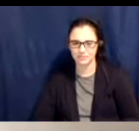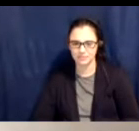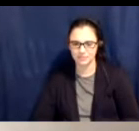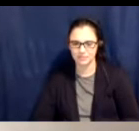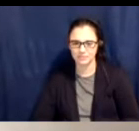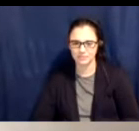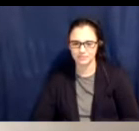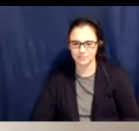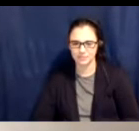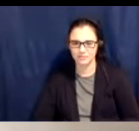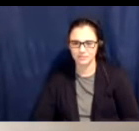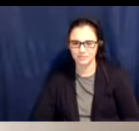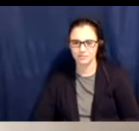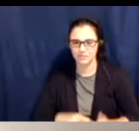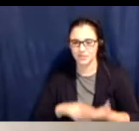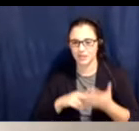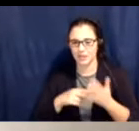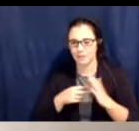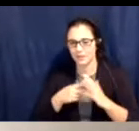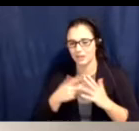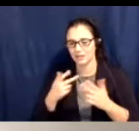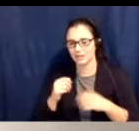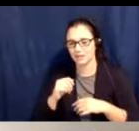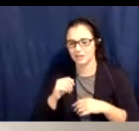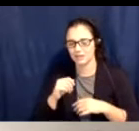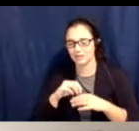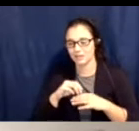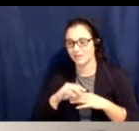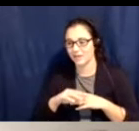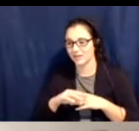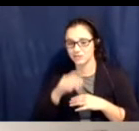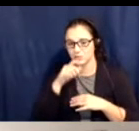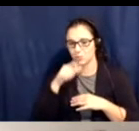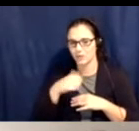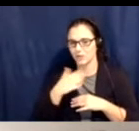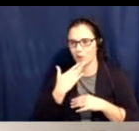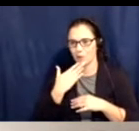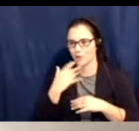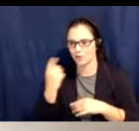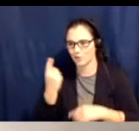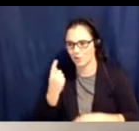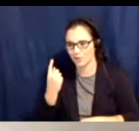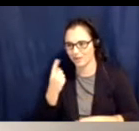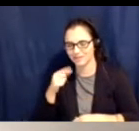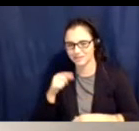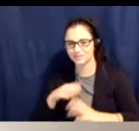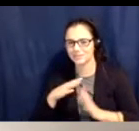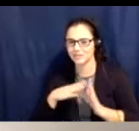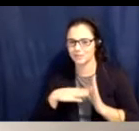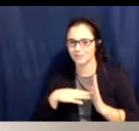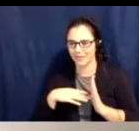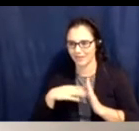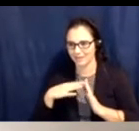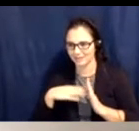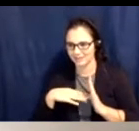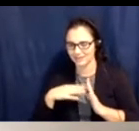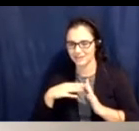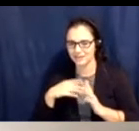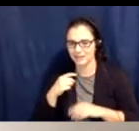I mean, the effects of you don't always need color. Here it's the painting, the